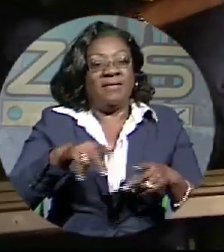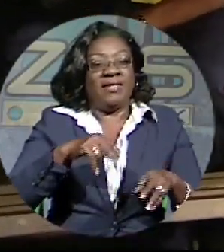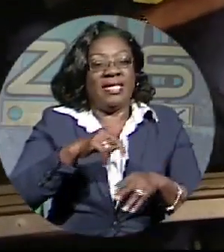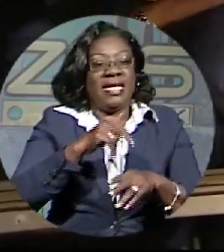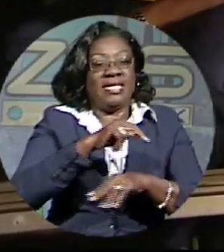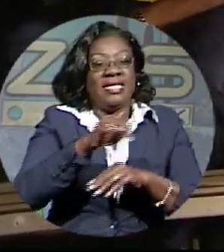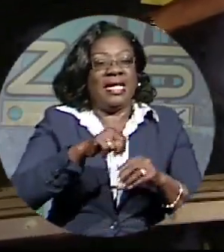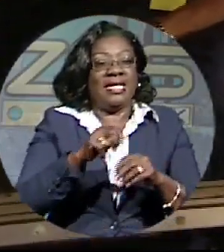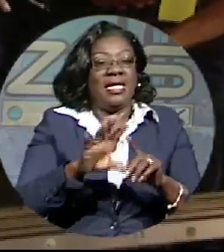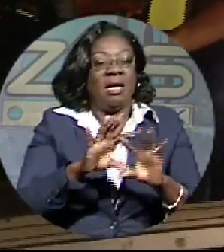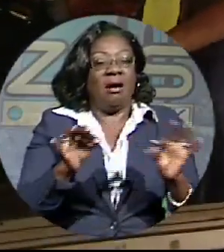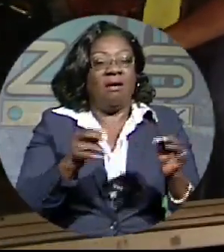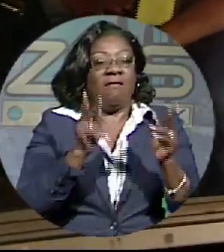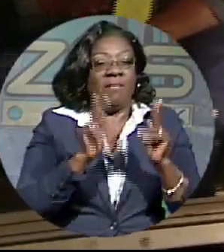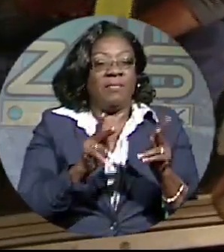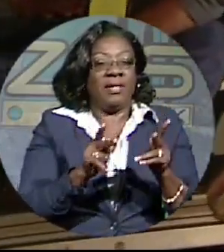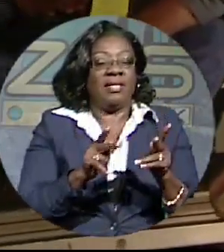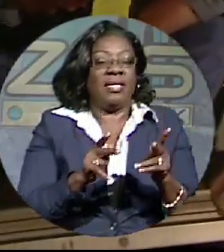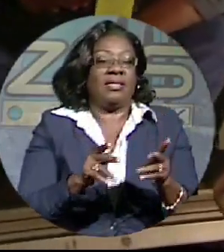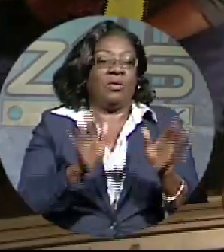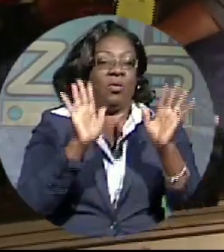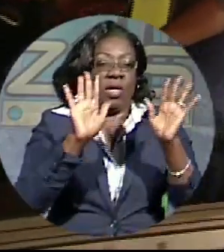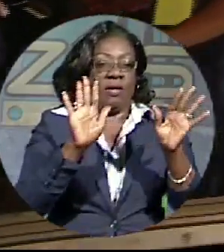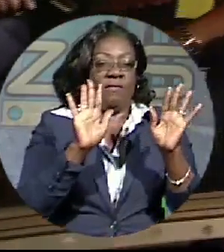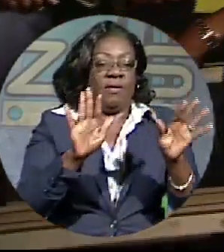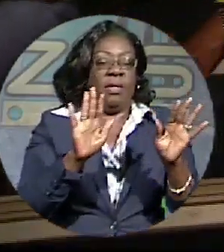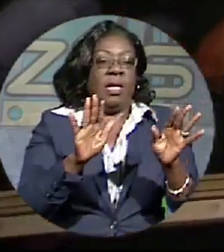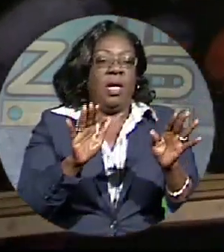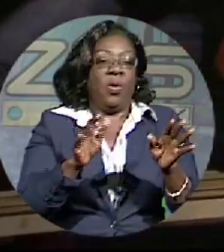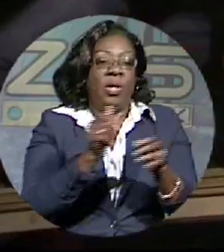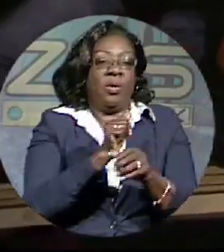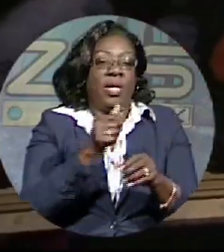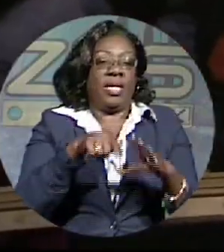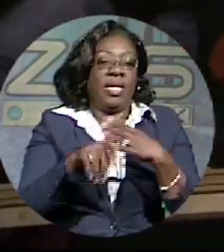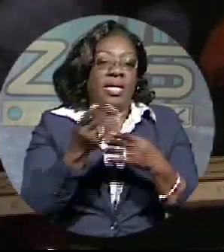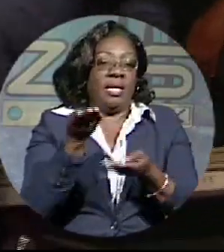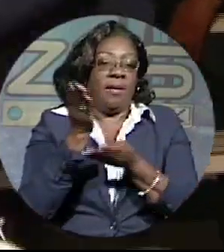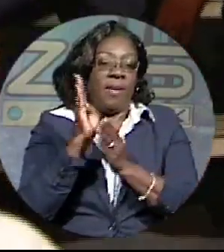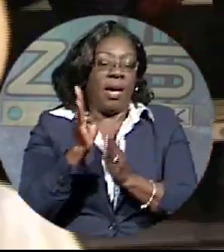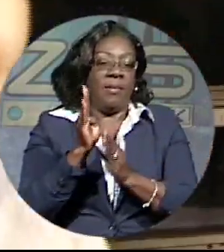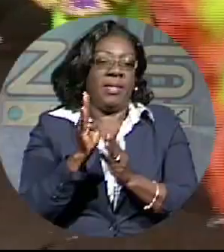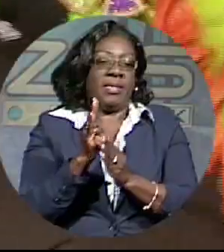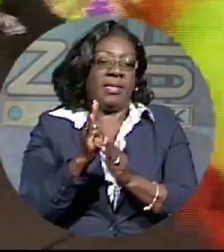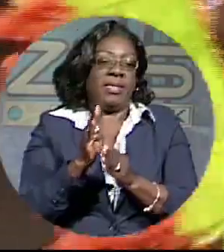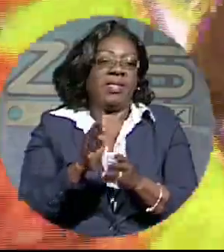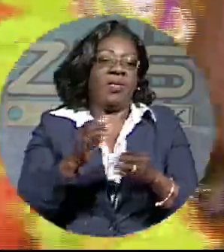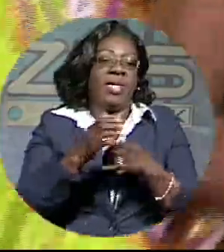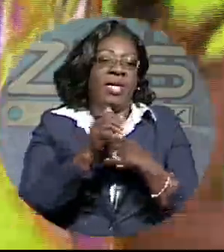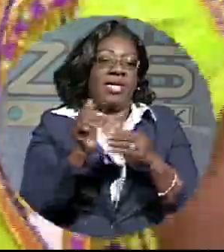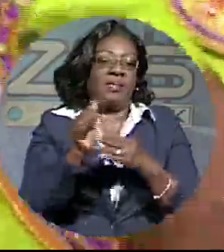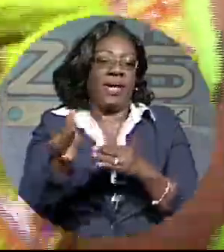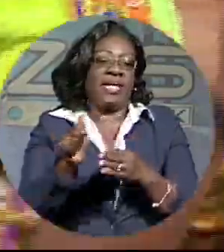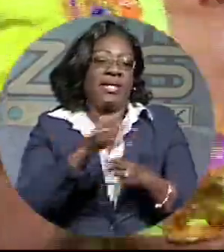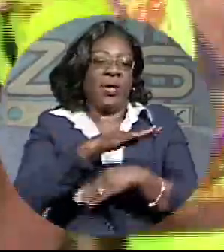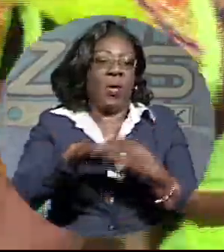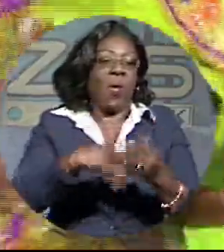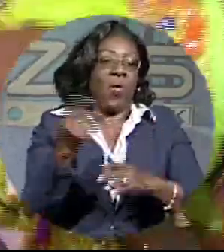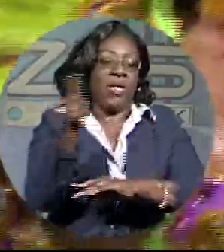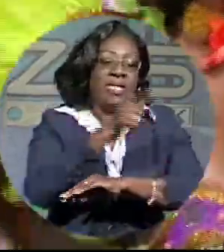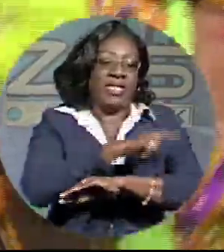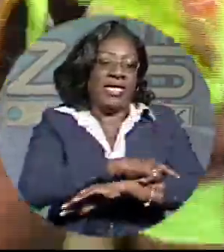nationality people. They are spread. We are working in the Bahamas, so we spend the whole day and we